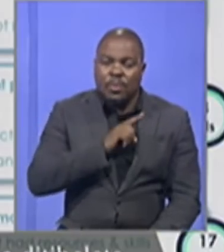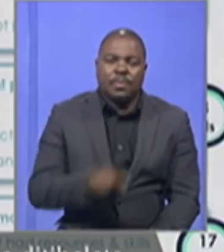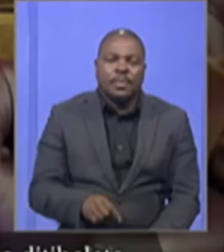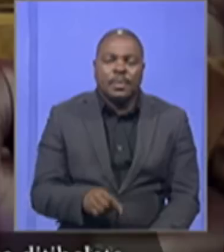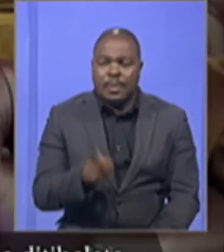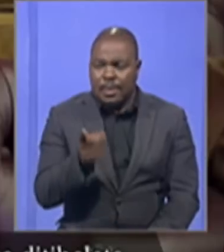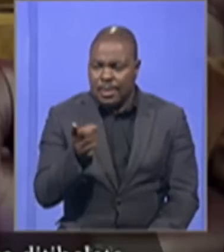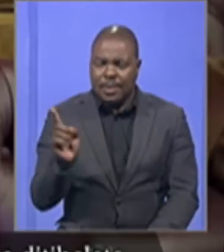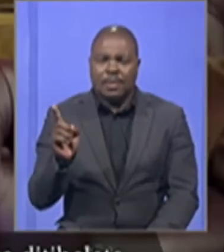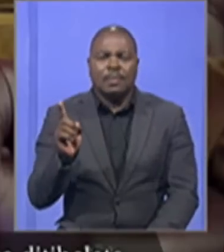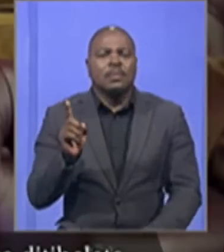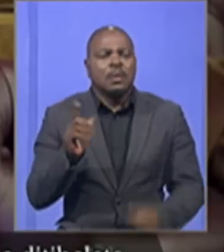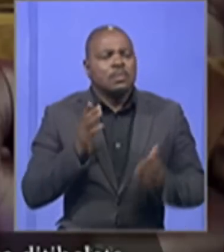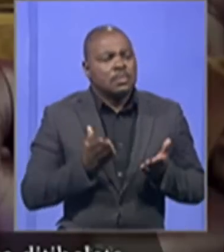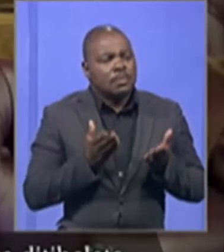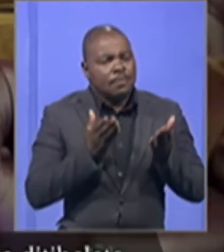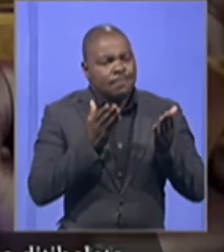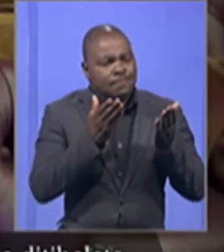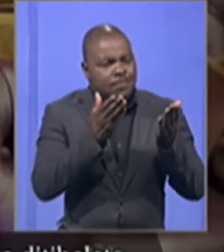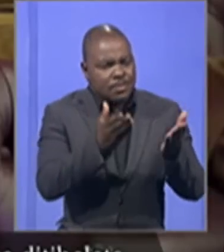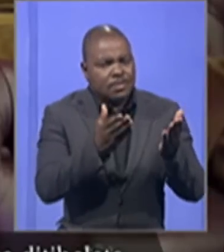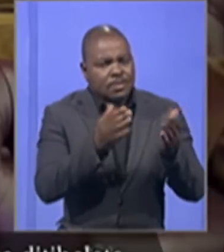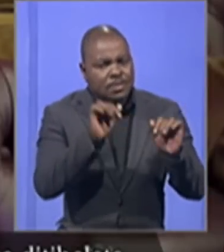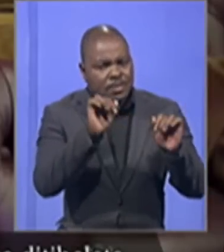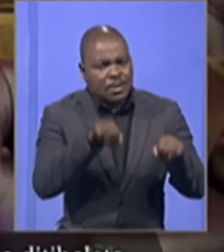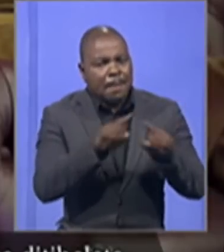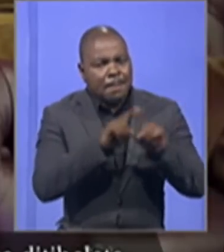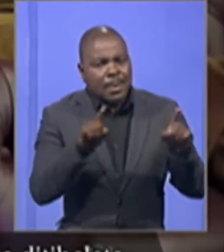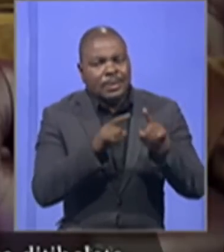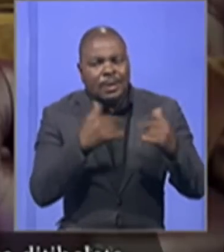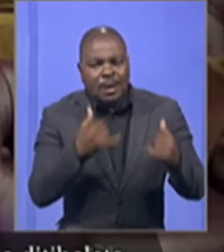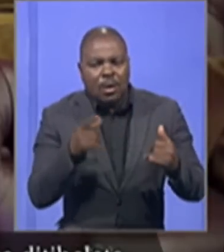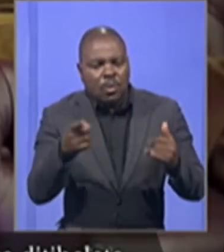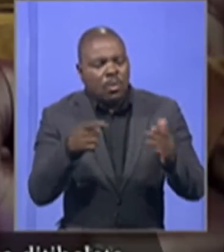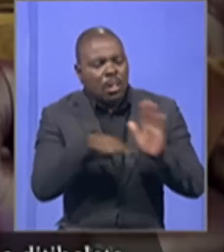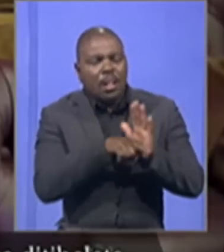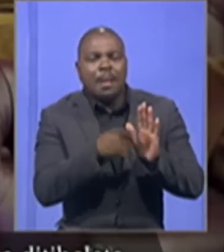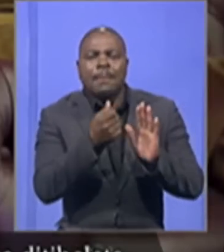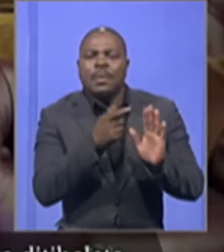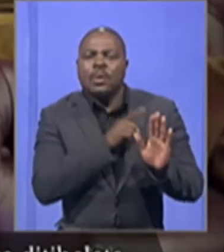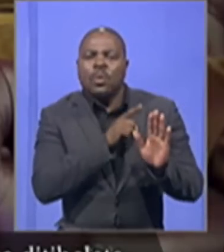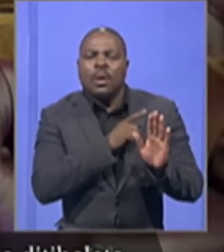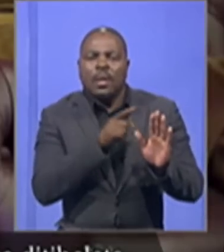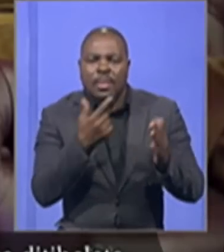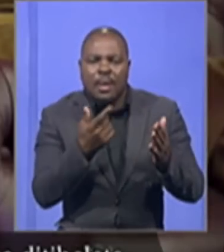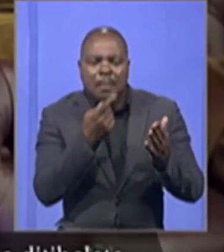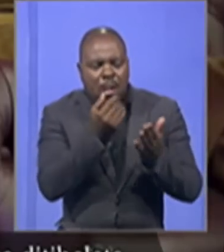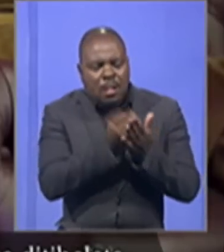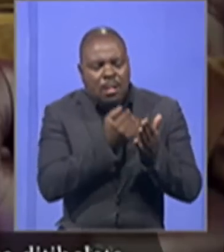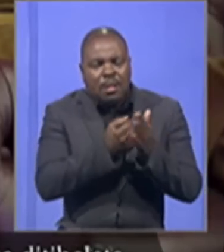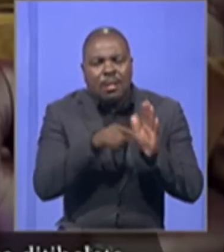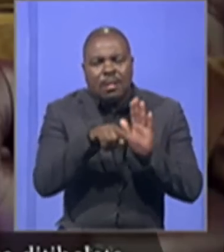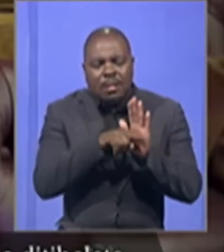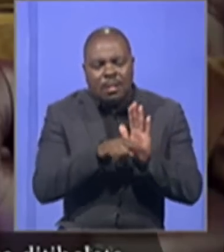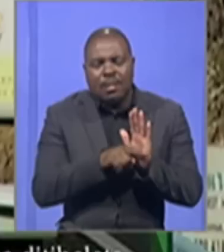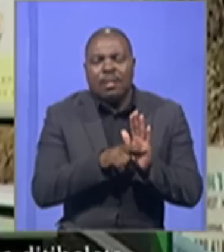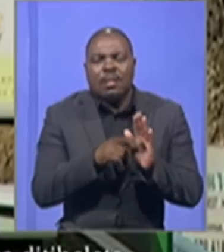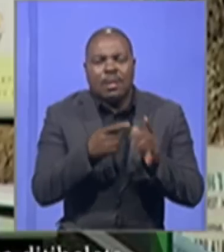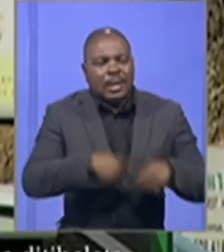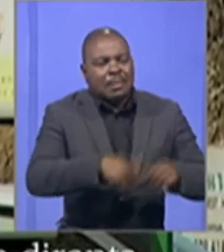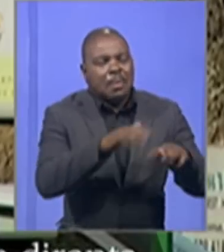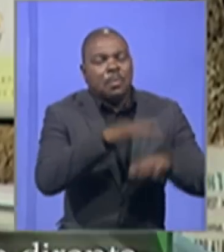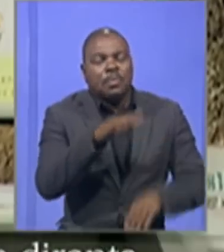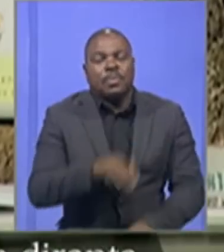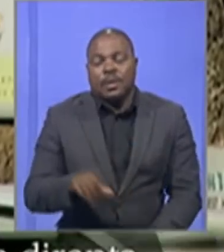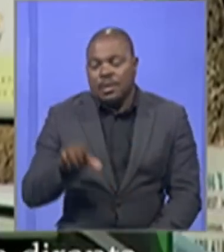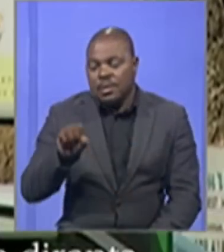they are delivering a net deficit on operations in that they are generating less income than their expenses. Salga